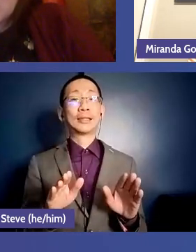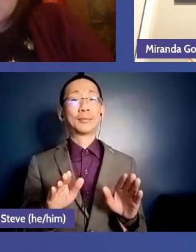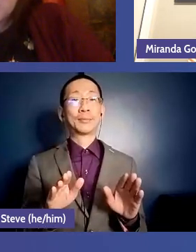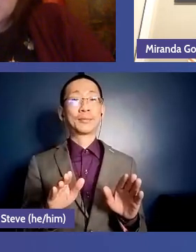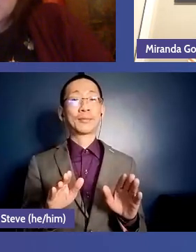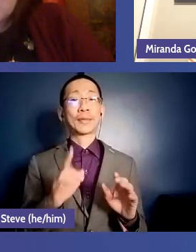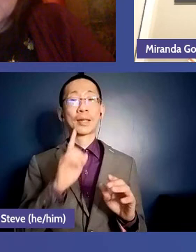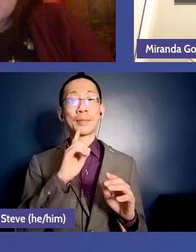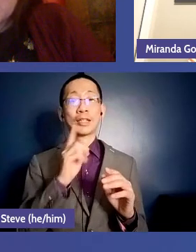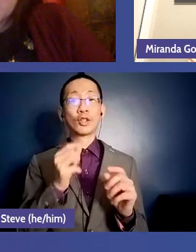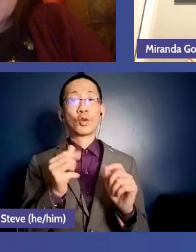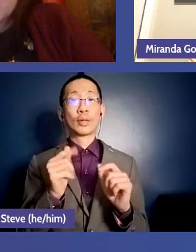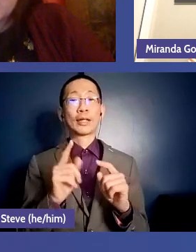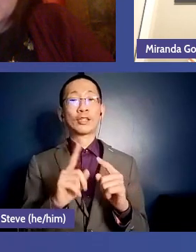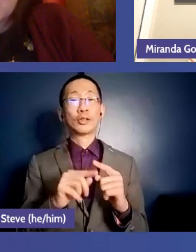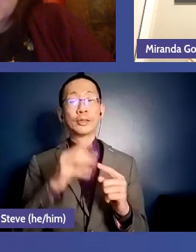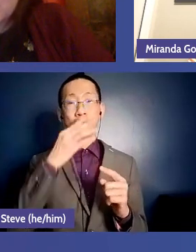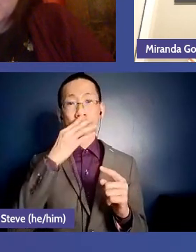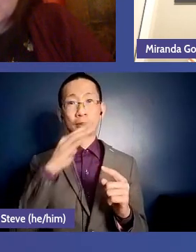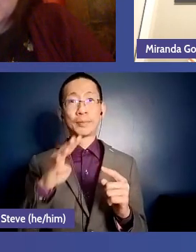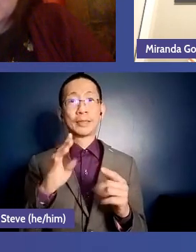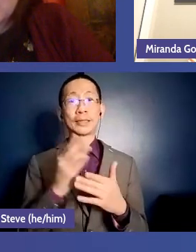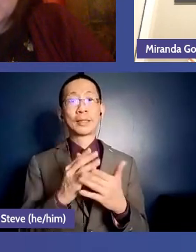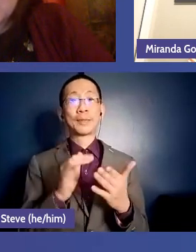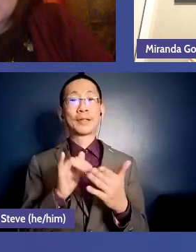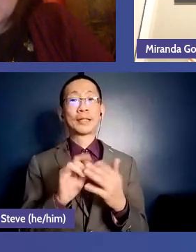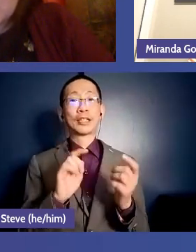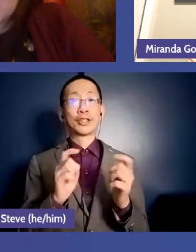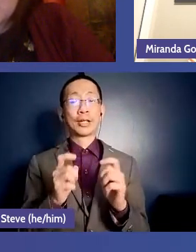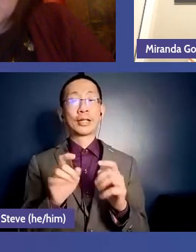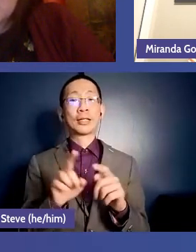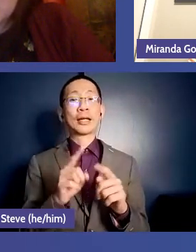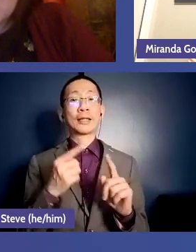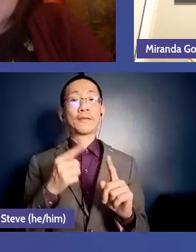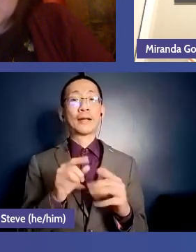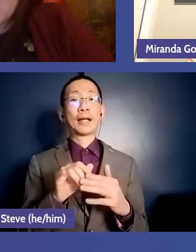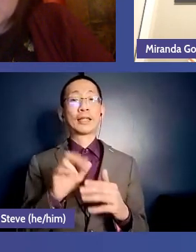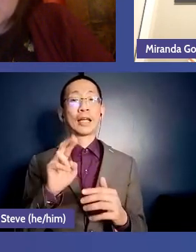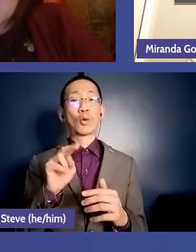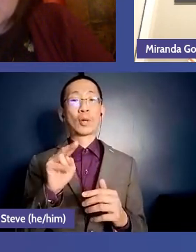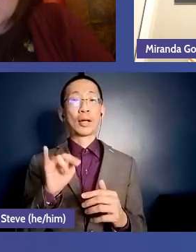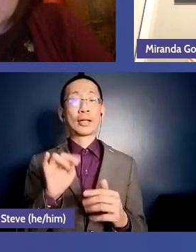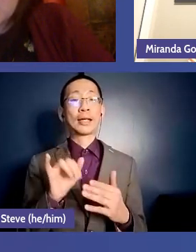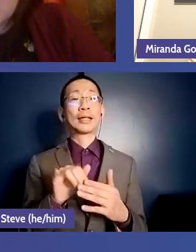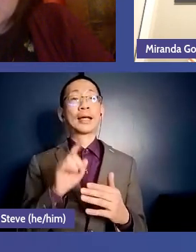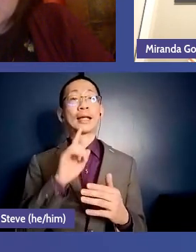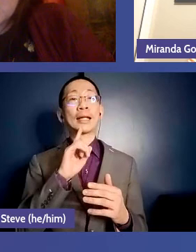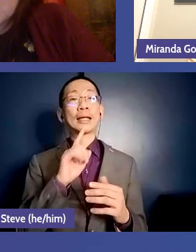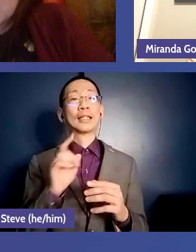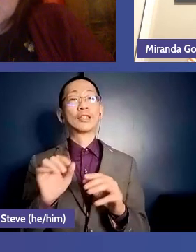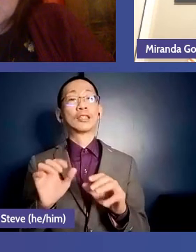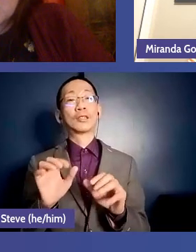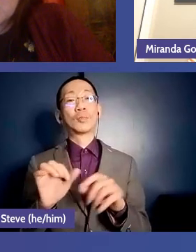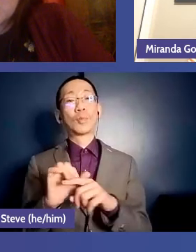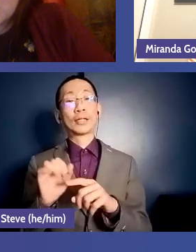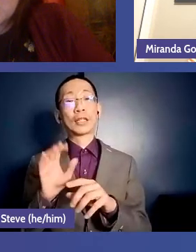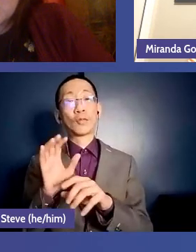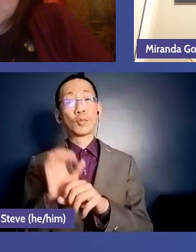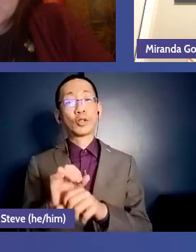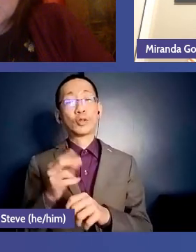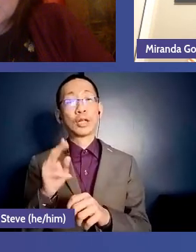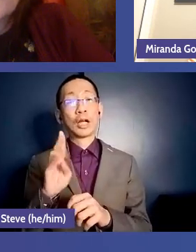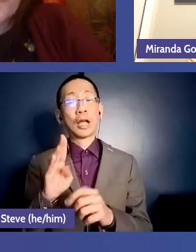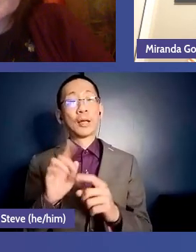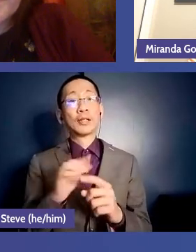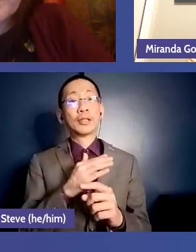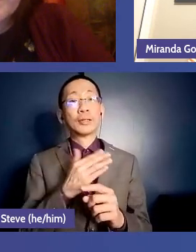let's not be so quick to dismiss some of the changes, like the fact that Ronnie, that it is practice of Producers Hub to acknowledge for